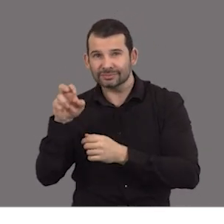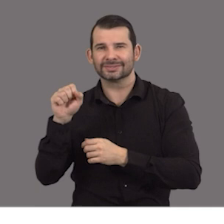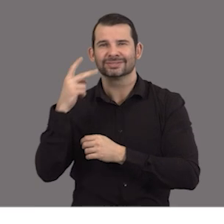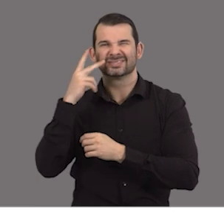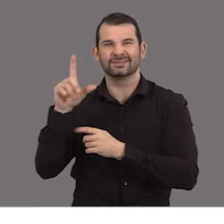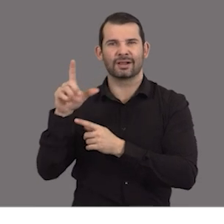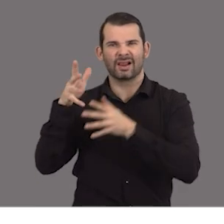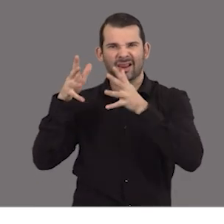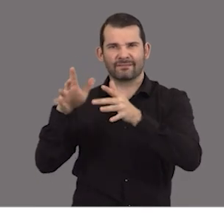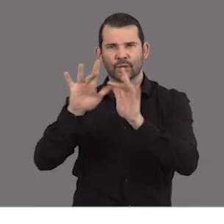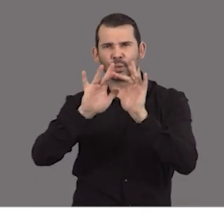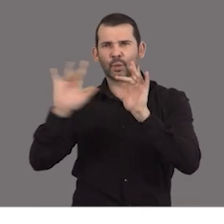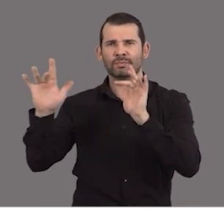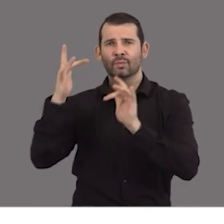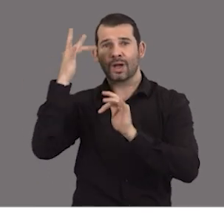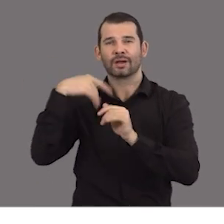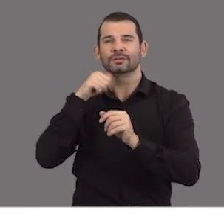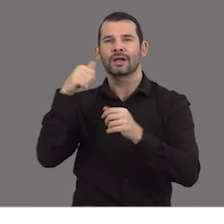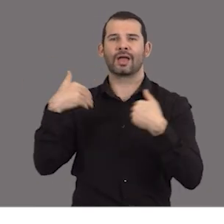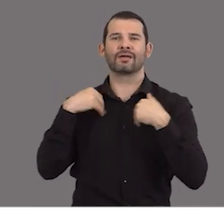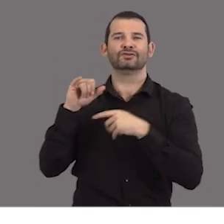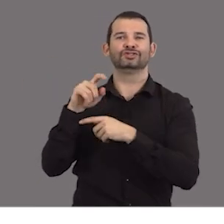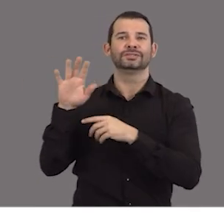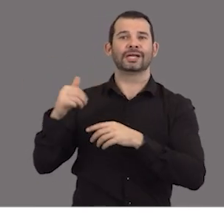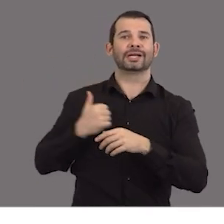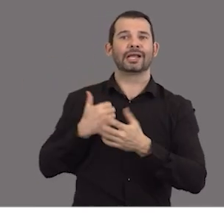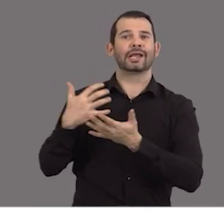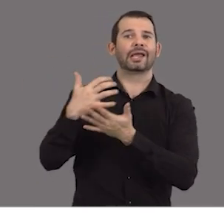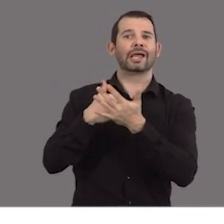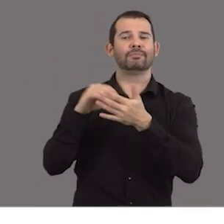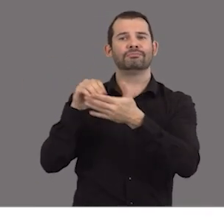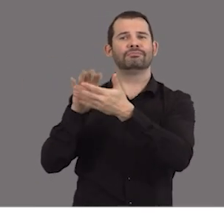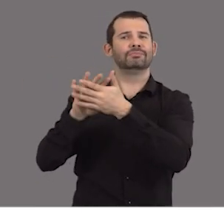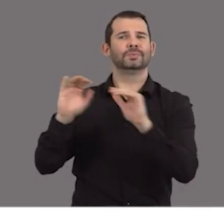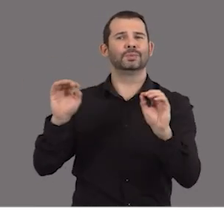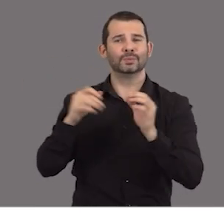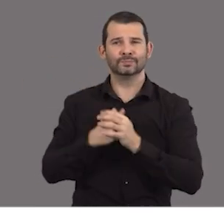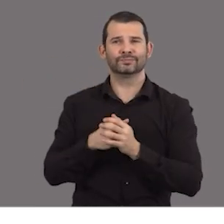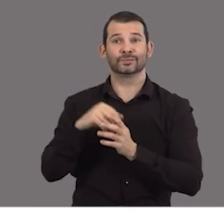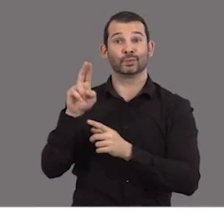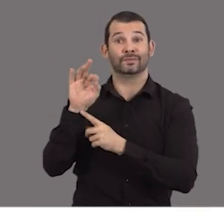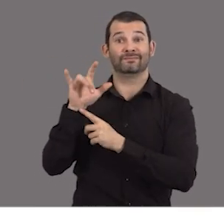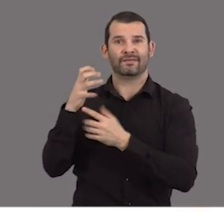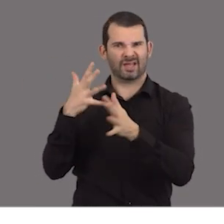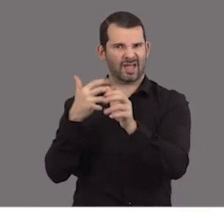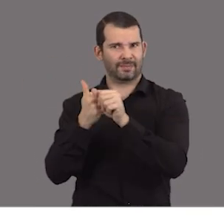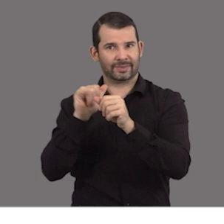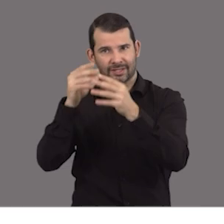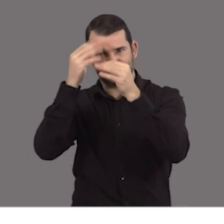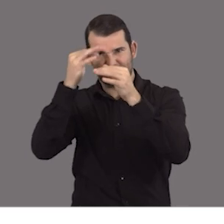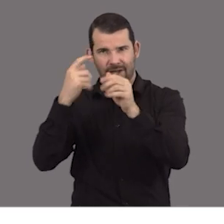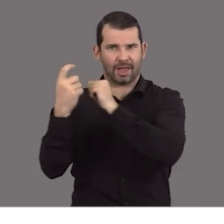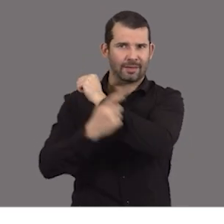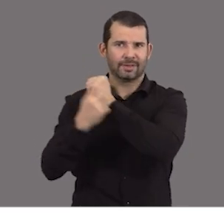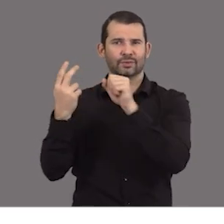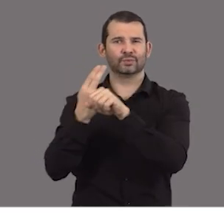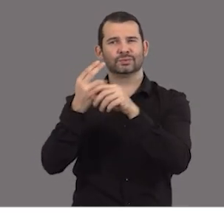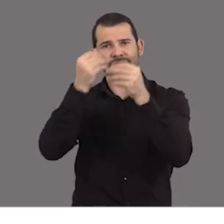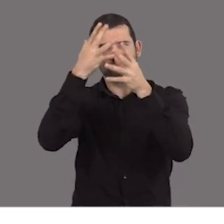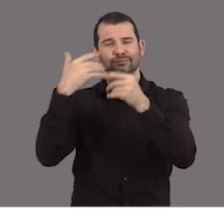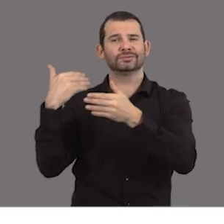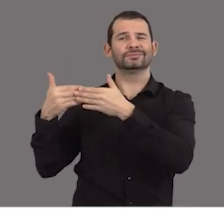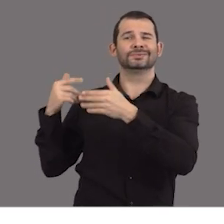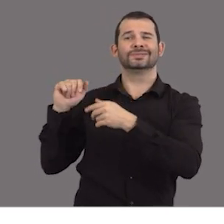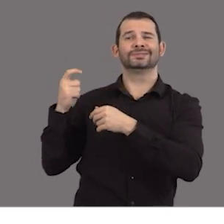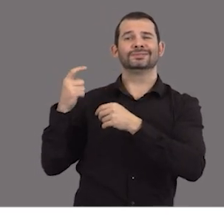we left a field empty because we did not have Jeet's Canadian income. U-File has updated this information automatically